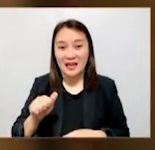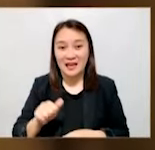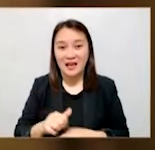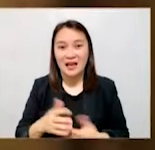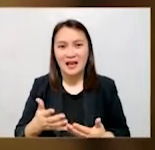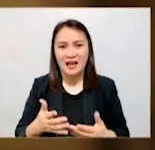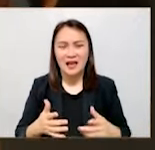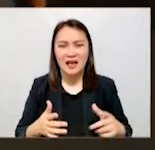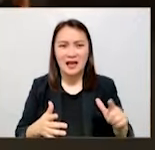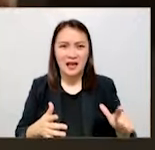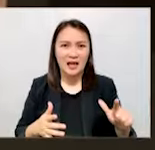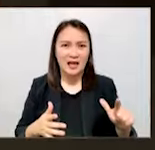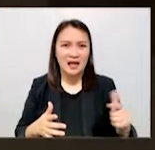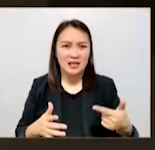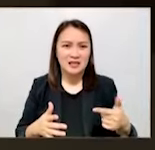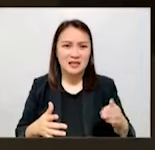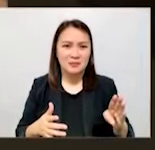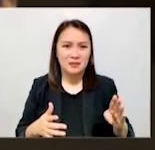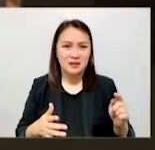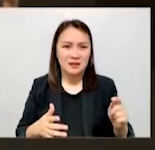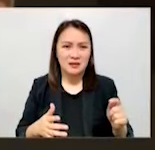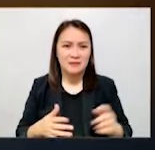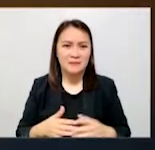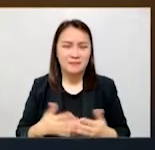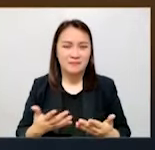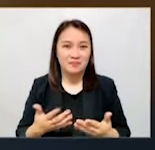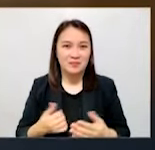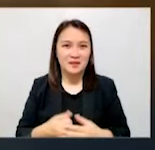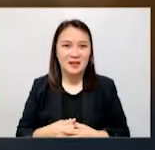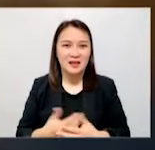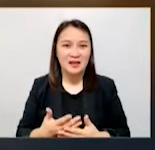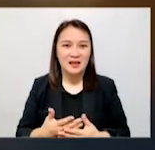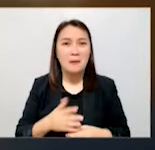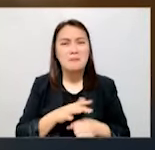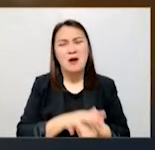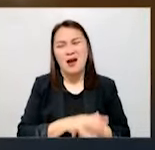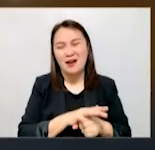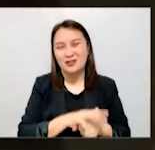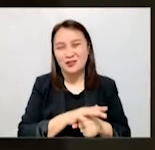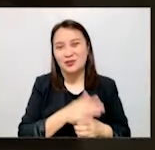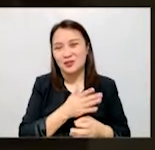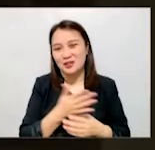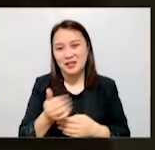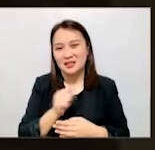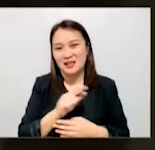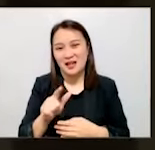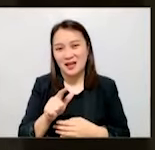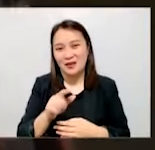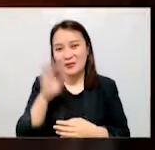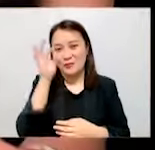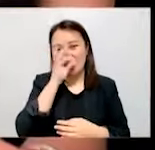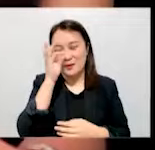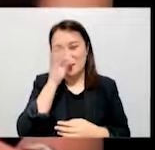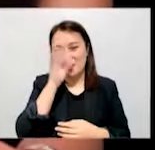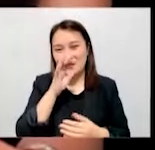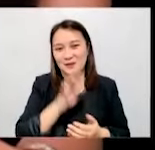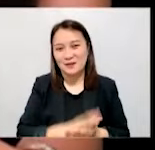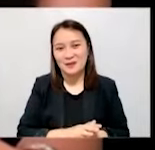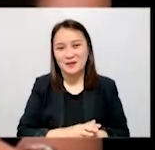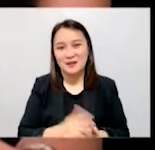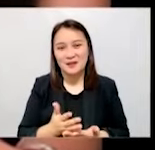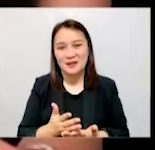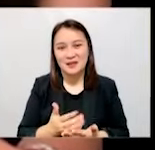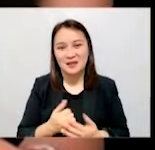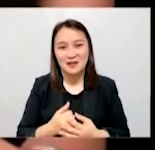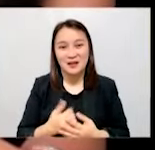na si Elodie Honrada. And the pressure is on para sa kanyang Filipino repin. I love talking to anybody